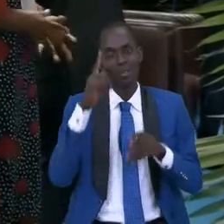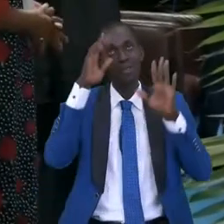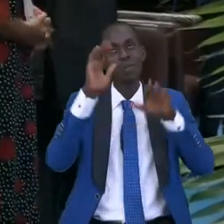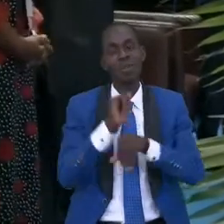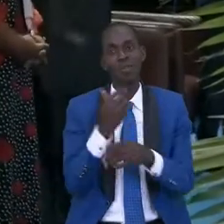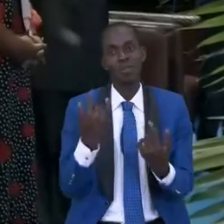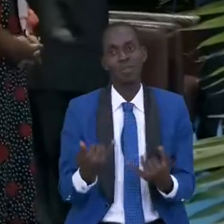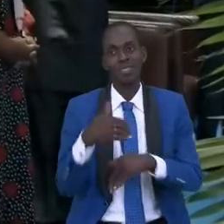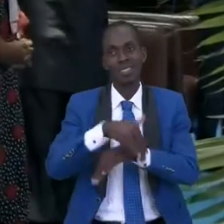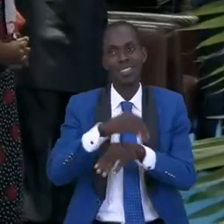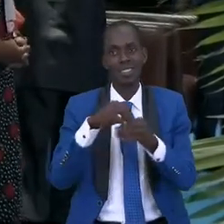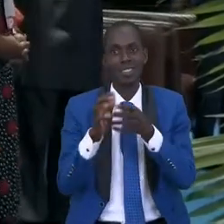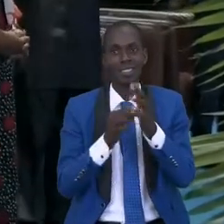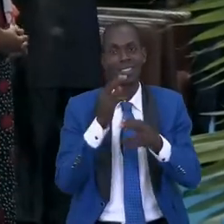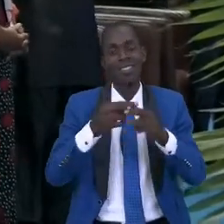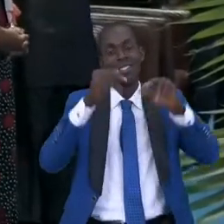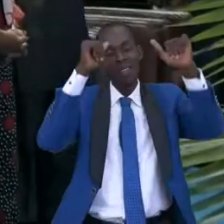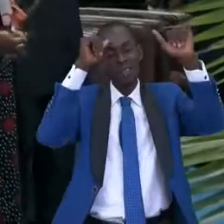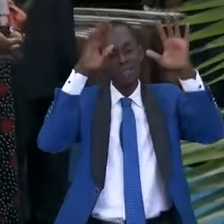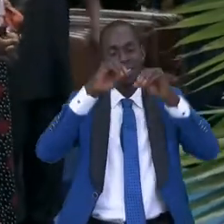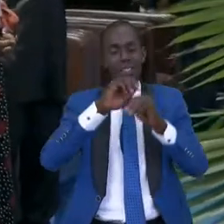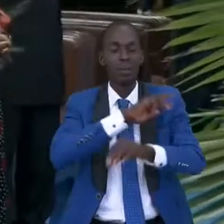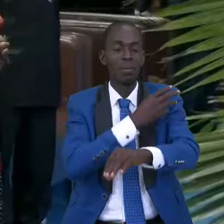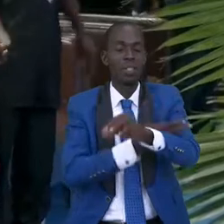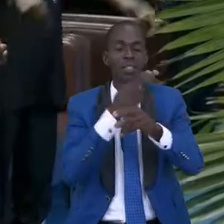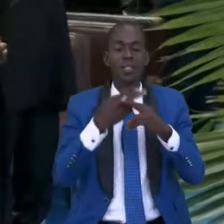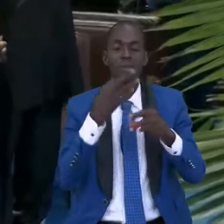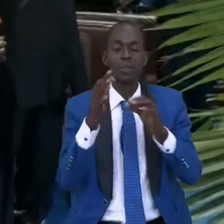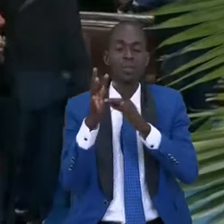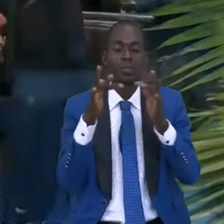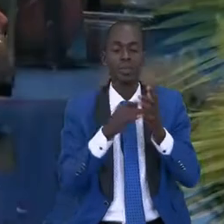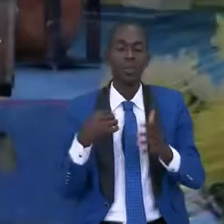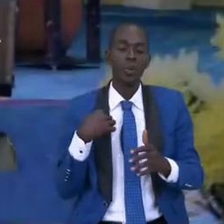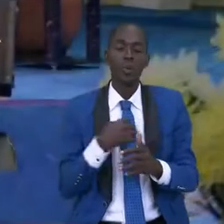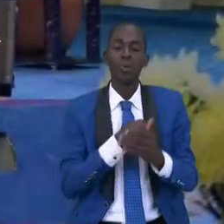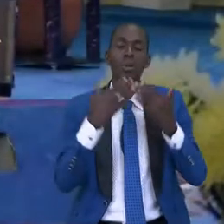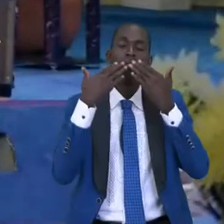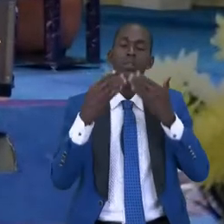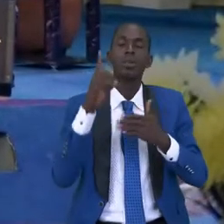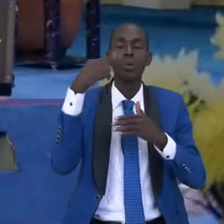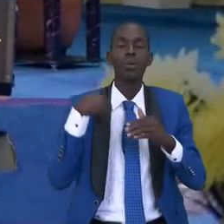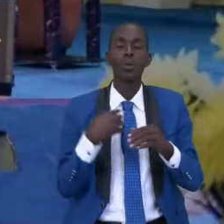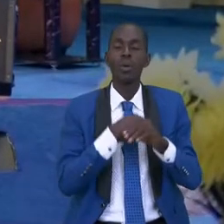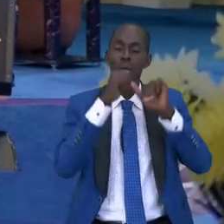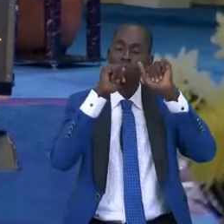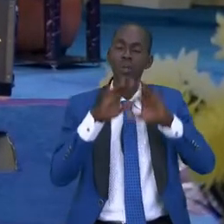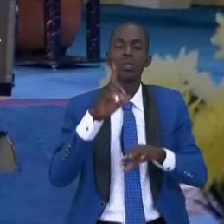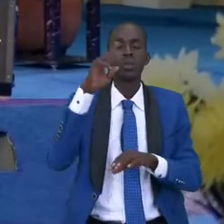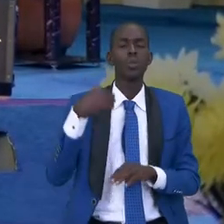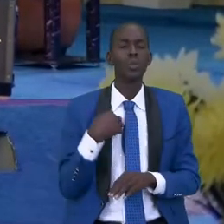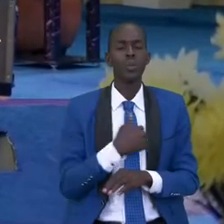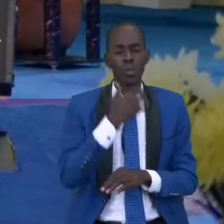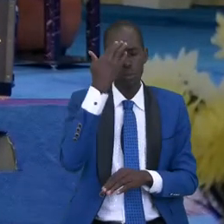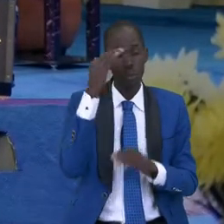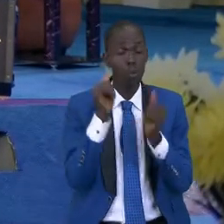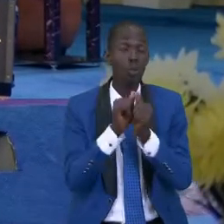Father, in the mighty name of Jesus, we thank you. We bless you. We know with